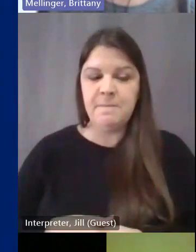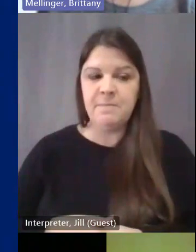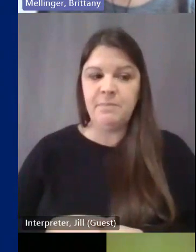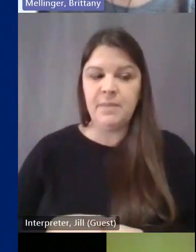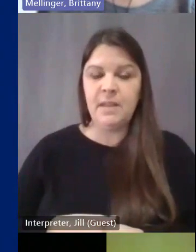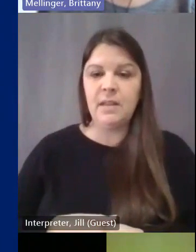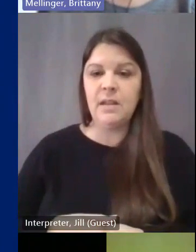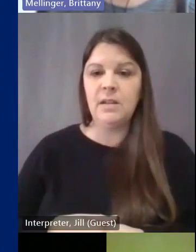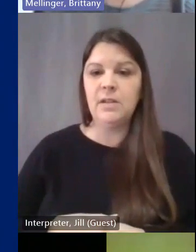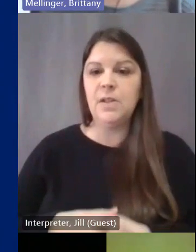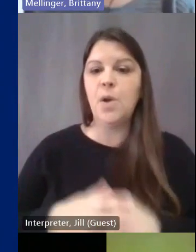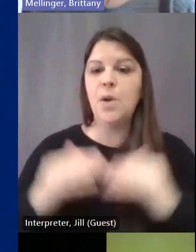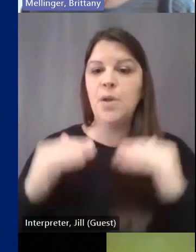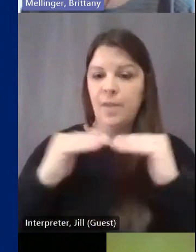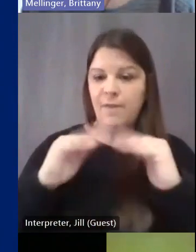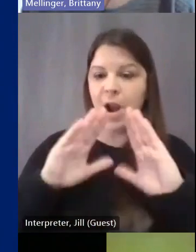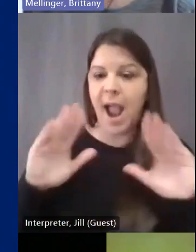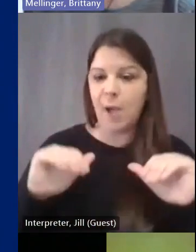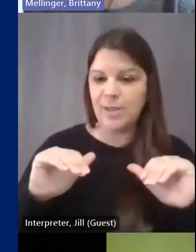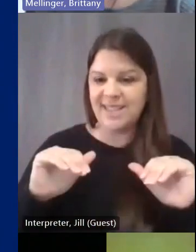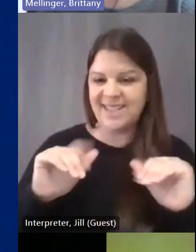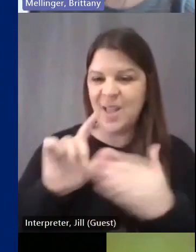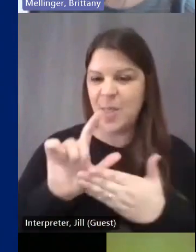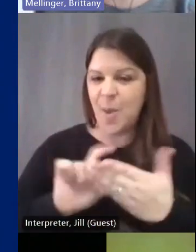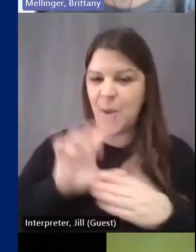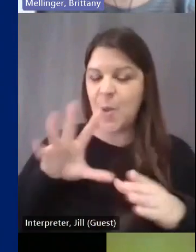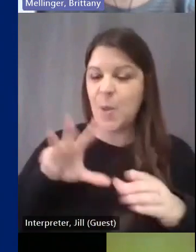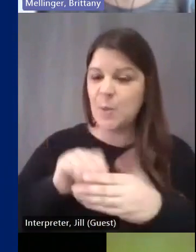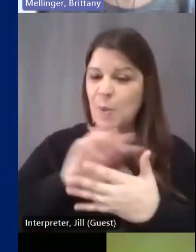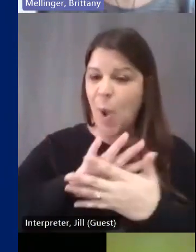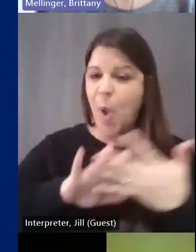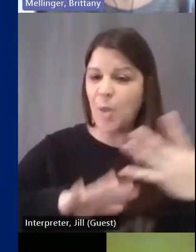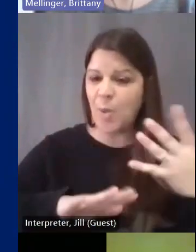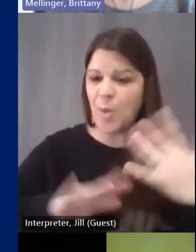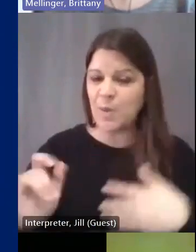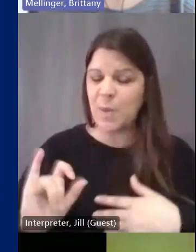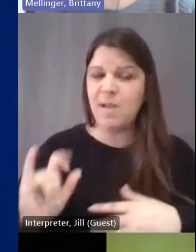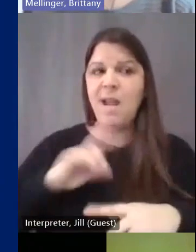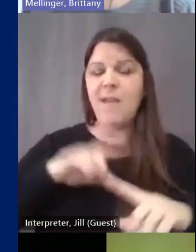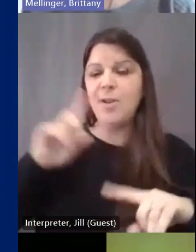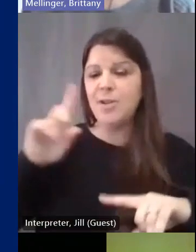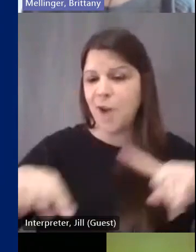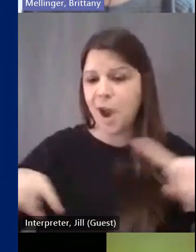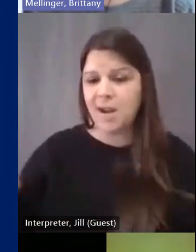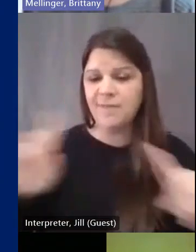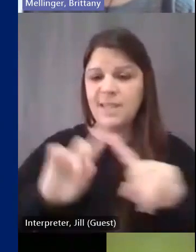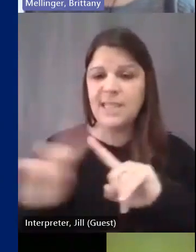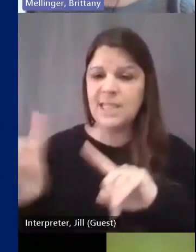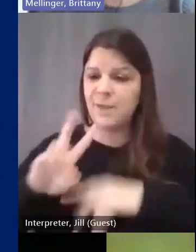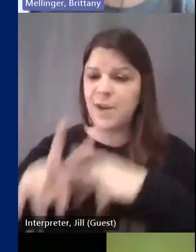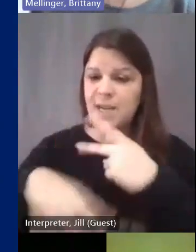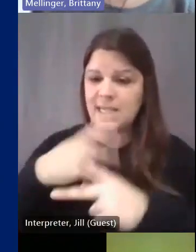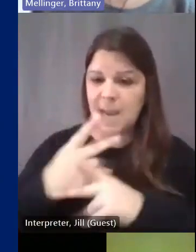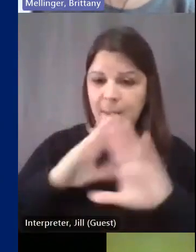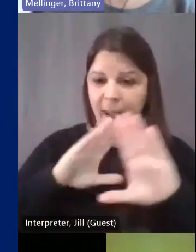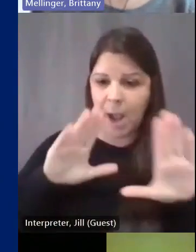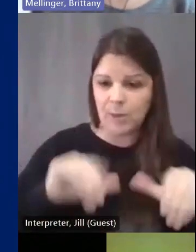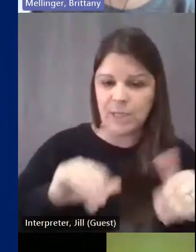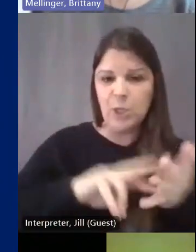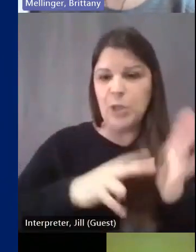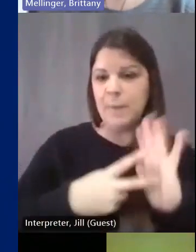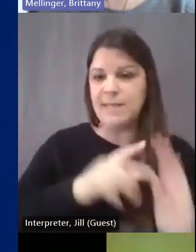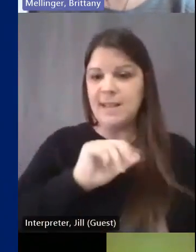fair housing laws do cover those industries as well. And they also cover a broad range of types of housing, anywhere from apartments